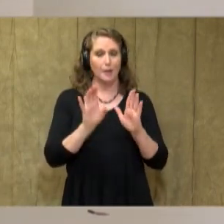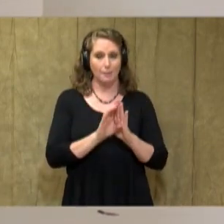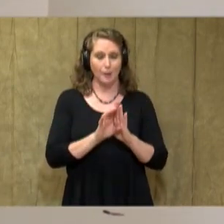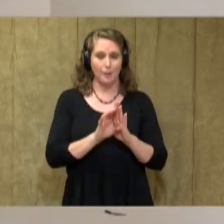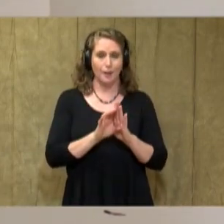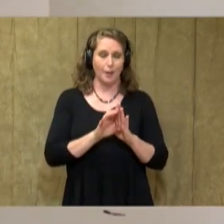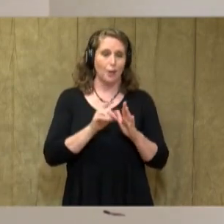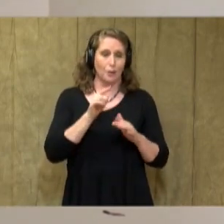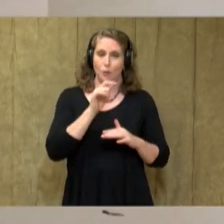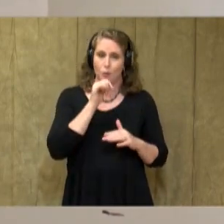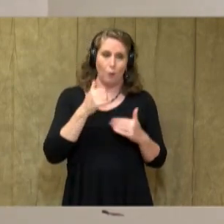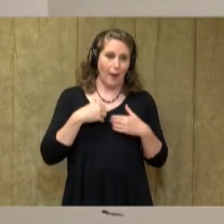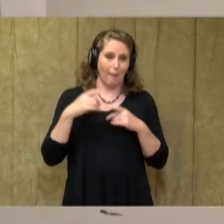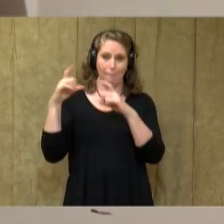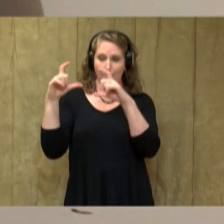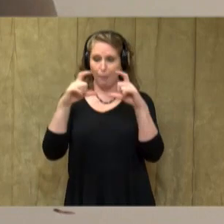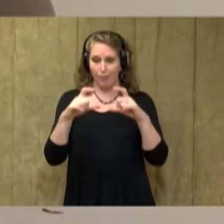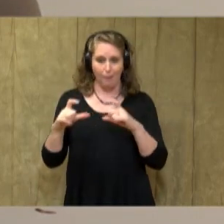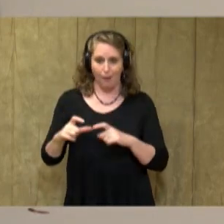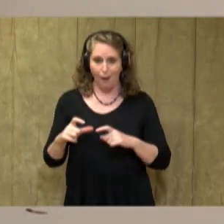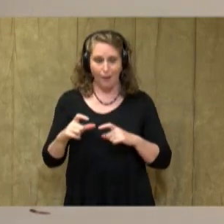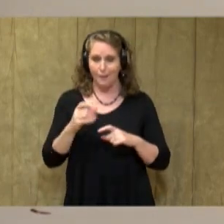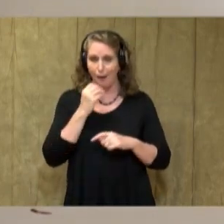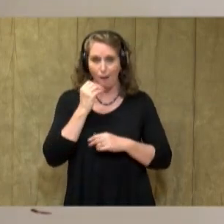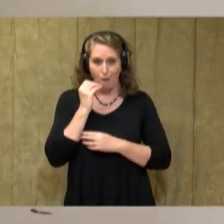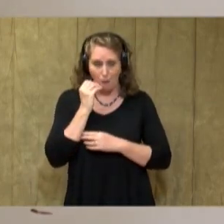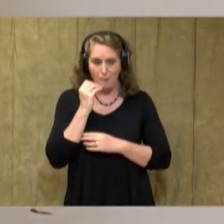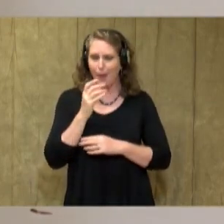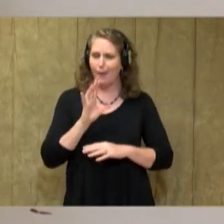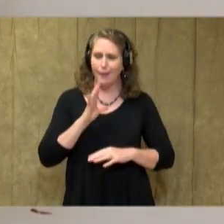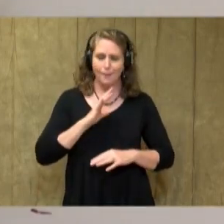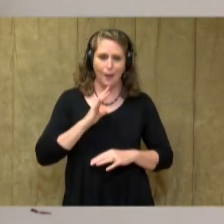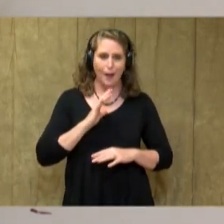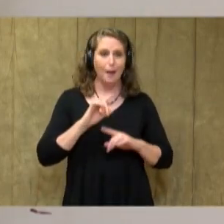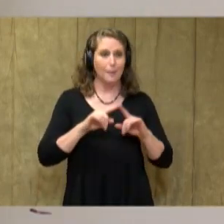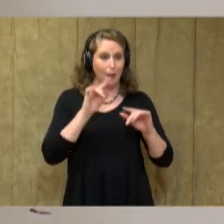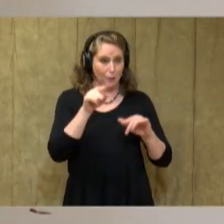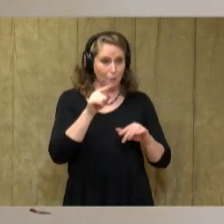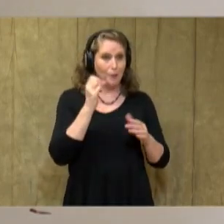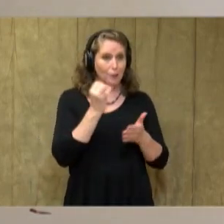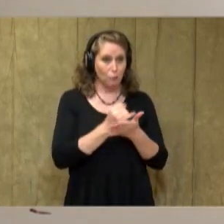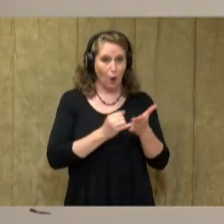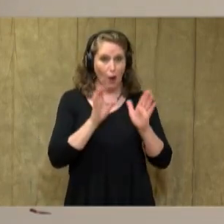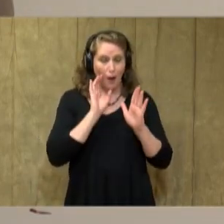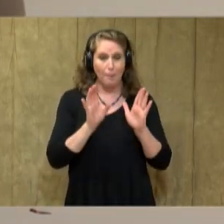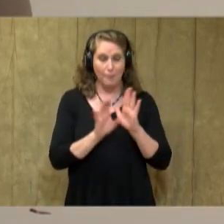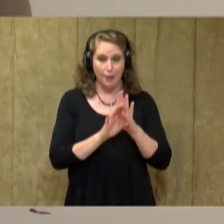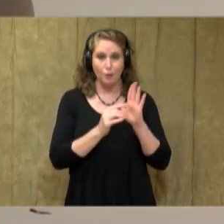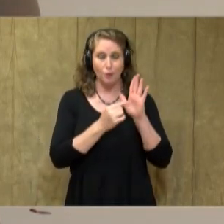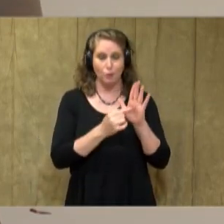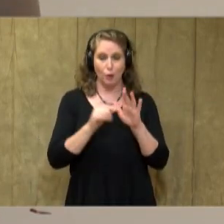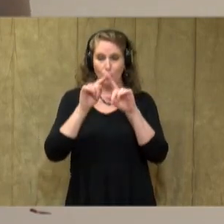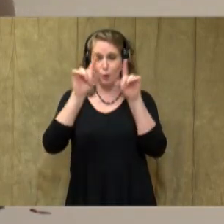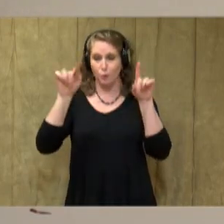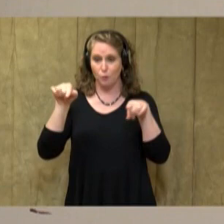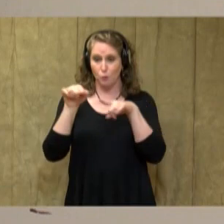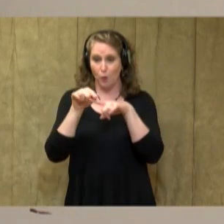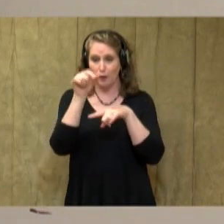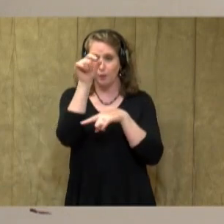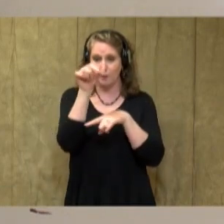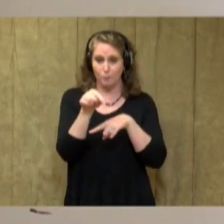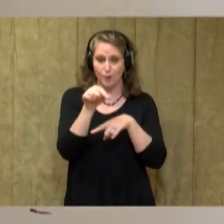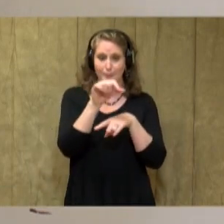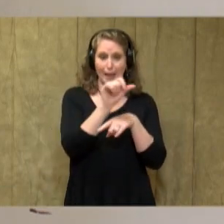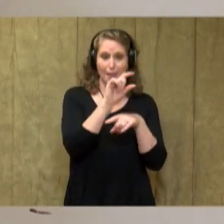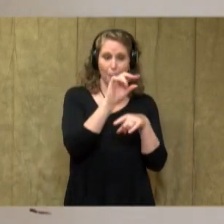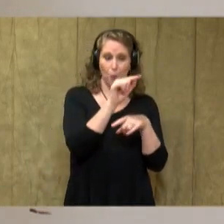that you probably don't have base 10 blocks laying around your house, which is fine, but you can draw a picture to show those base 10 blocks. But